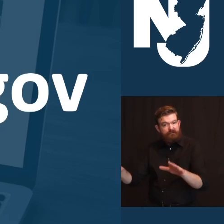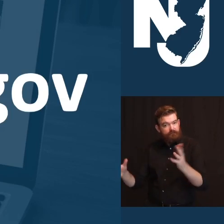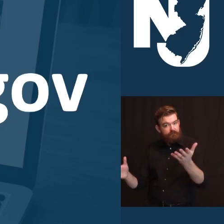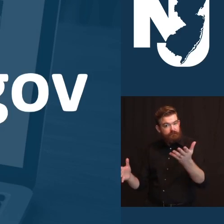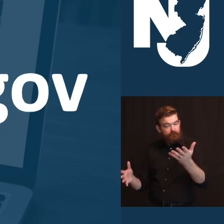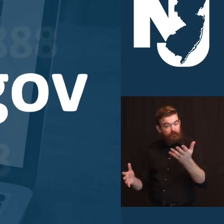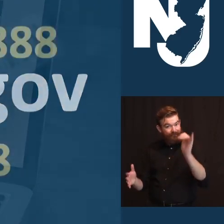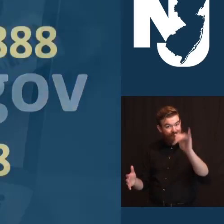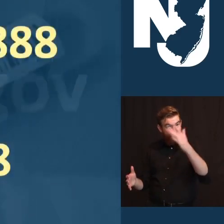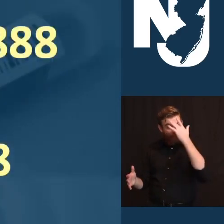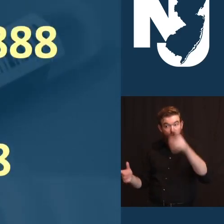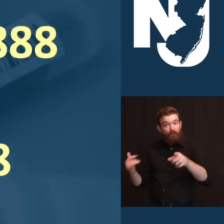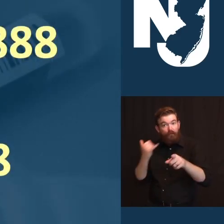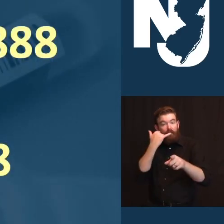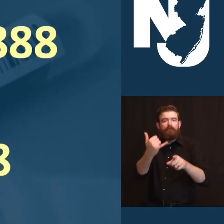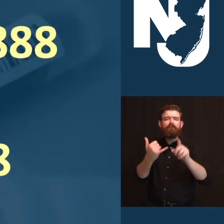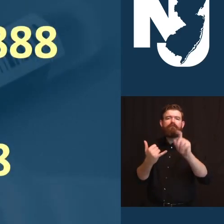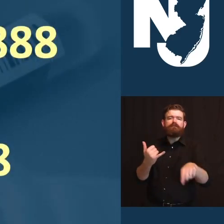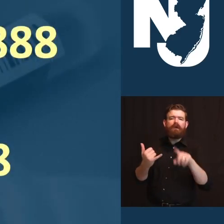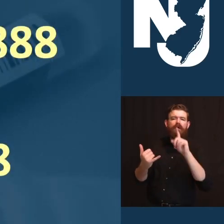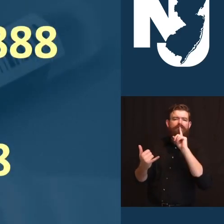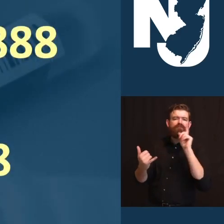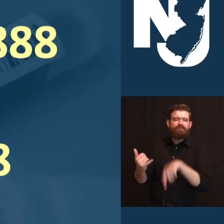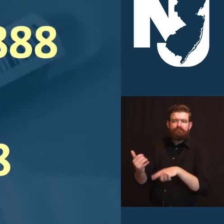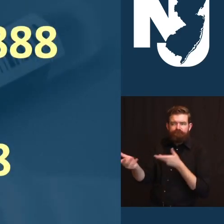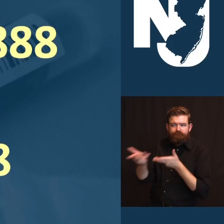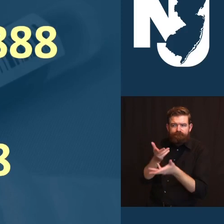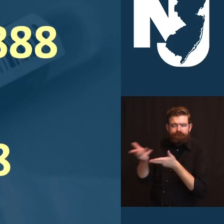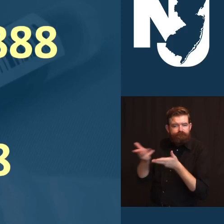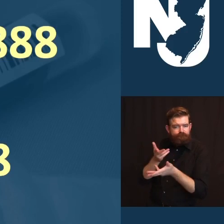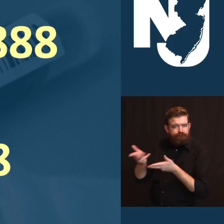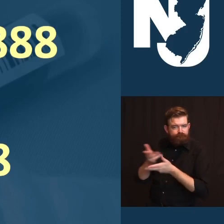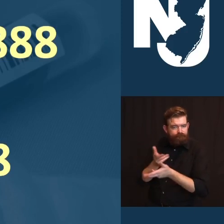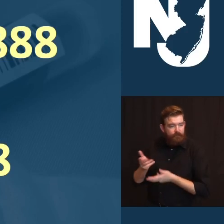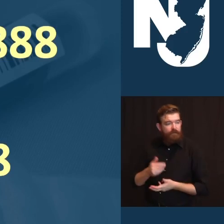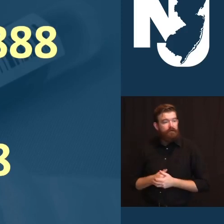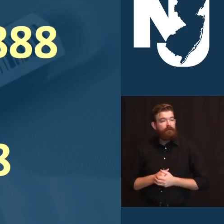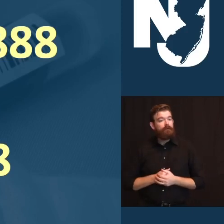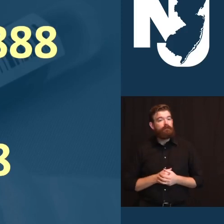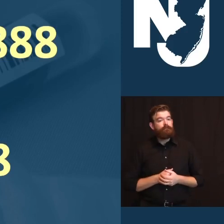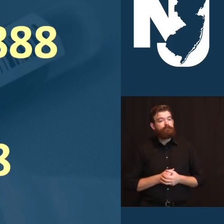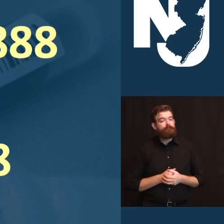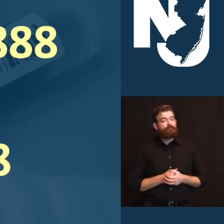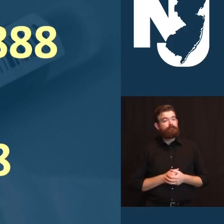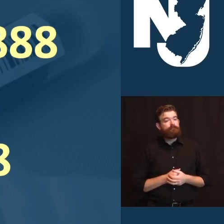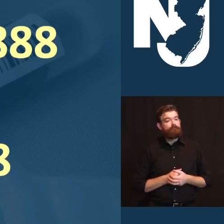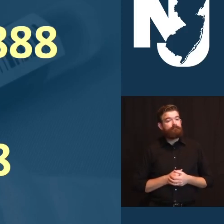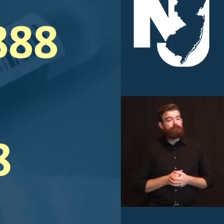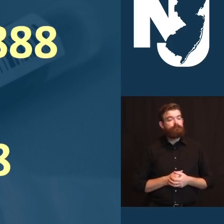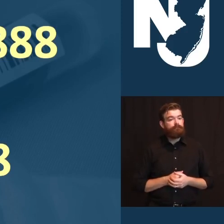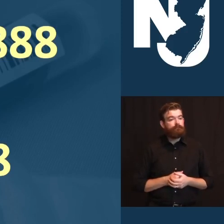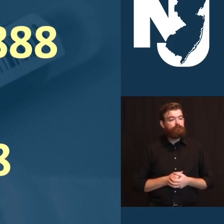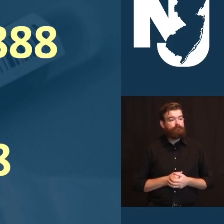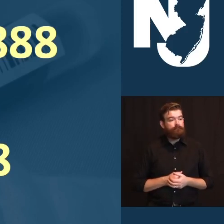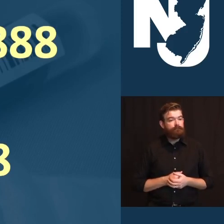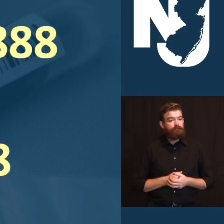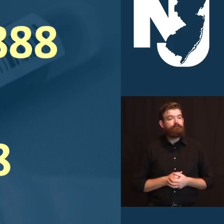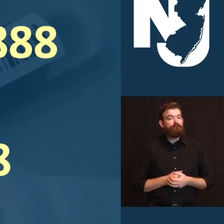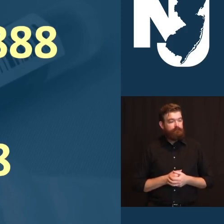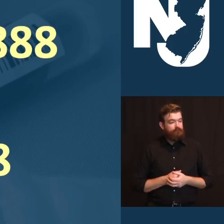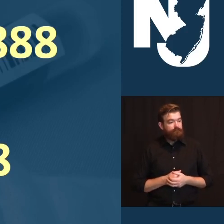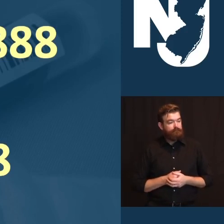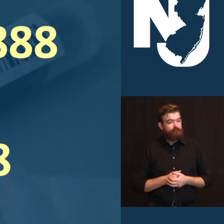numbers. Reporting an additional, Judy's second day in a row, over 500. I know yesterday's was revised a little bit. 518 new positive